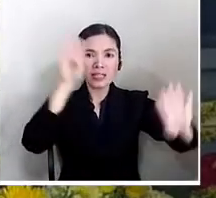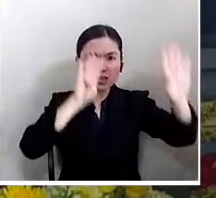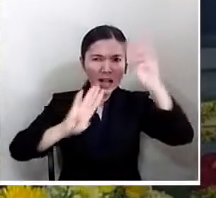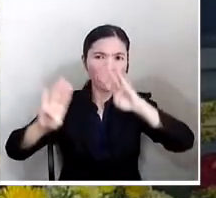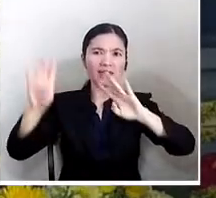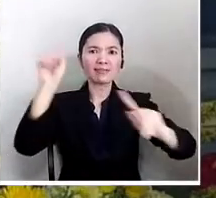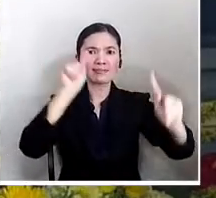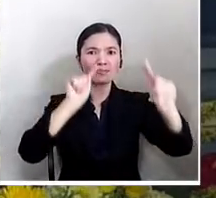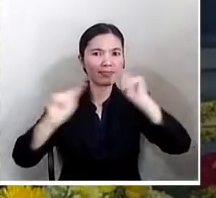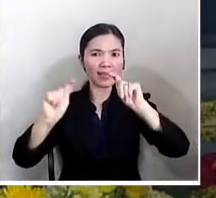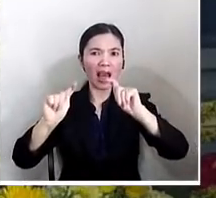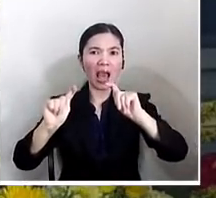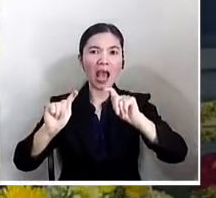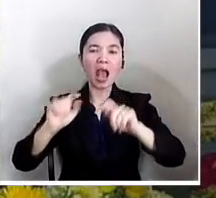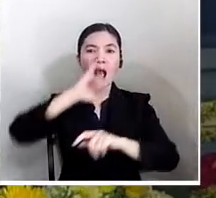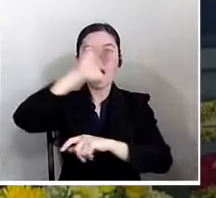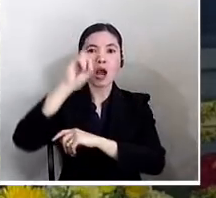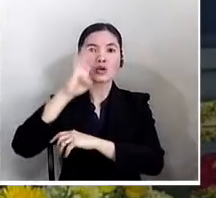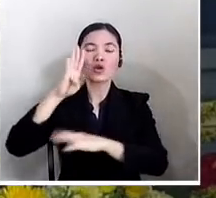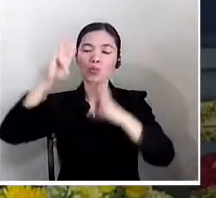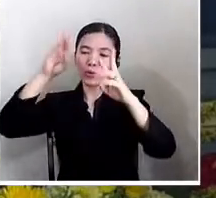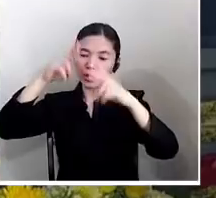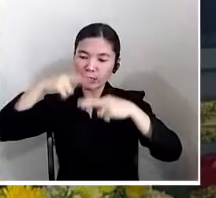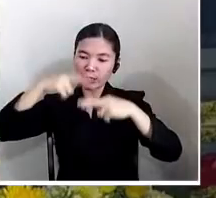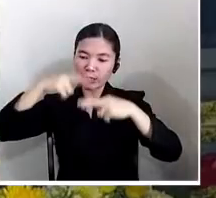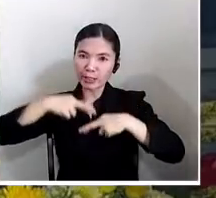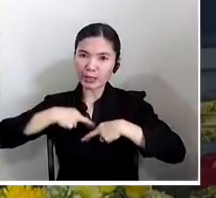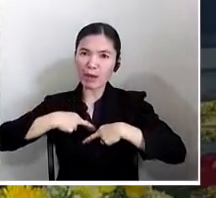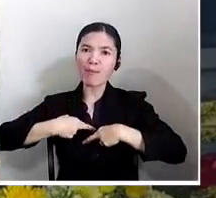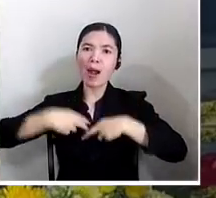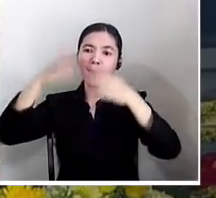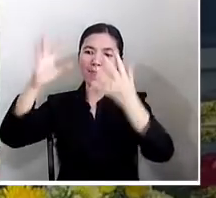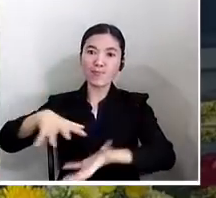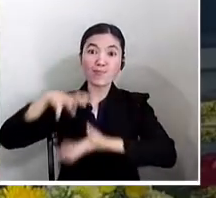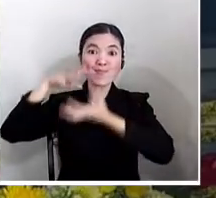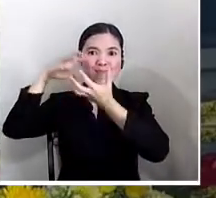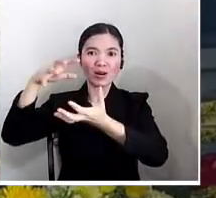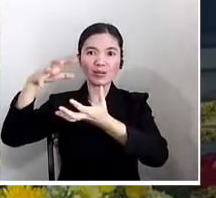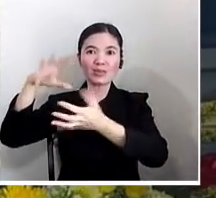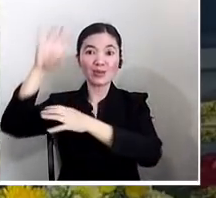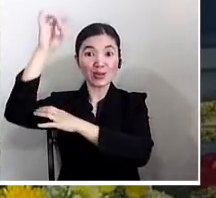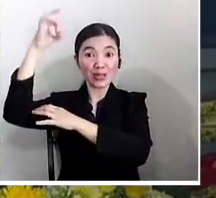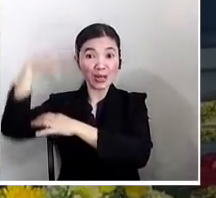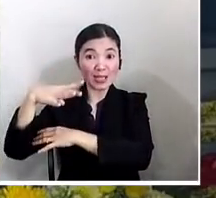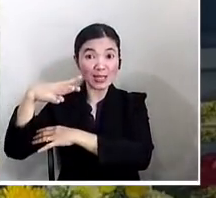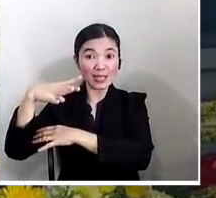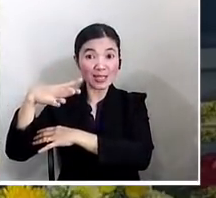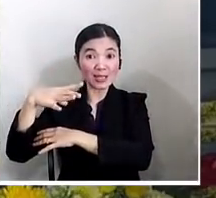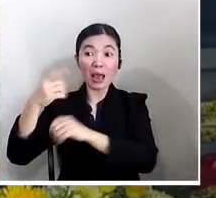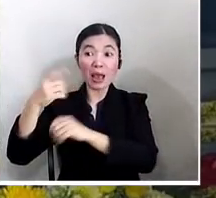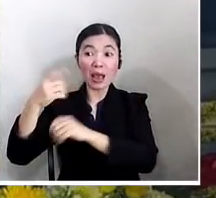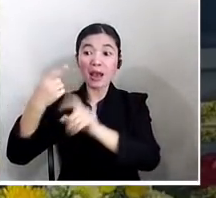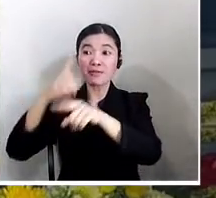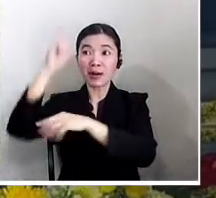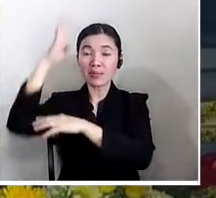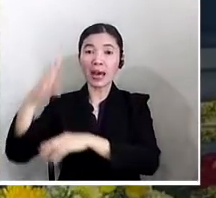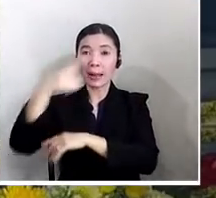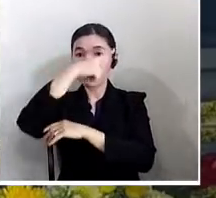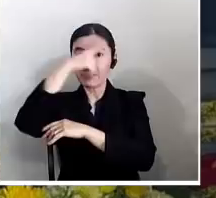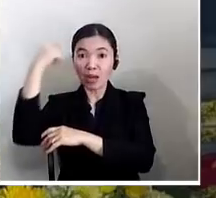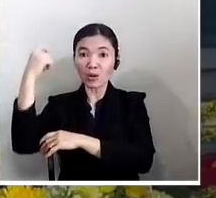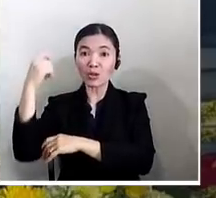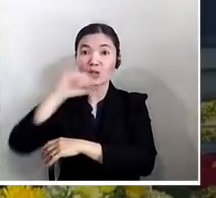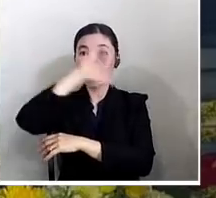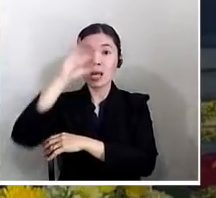received from God, because he remained faithful. That is the faith that